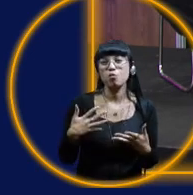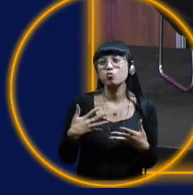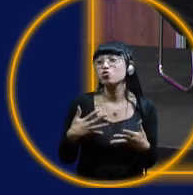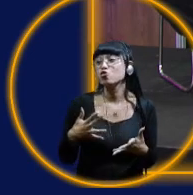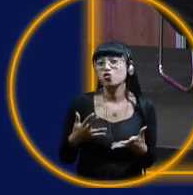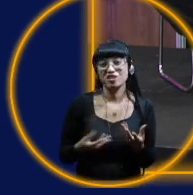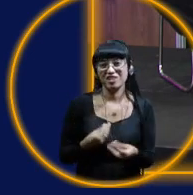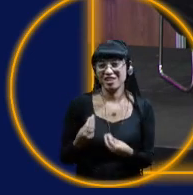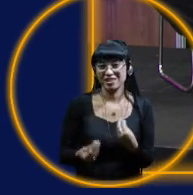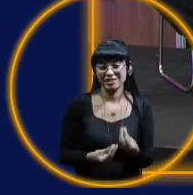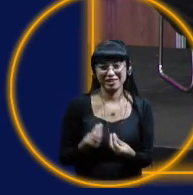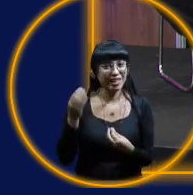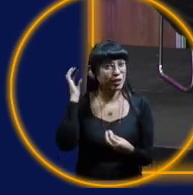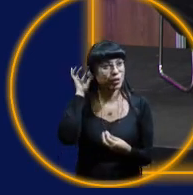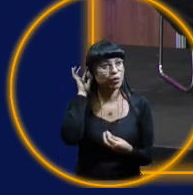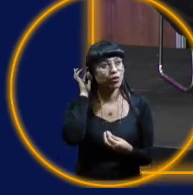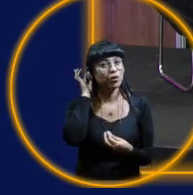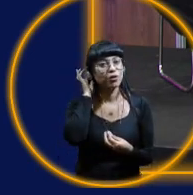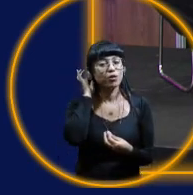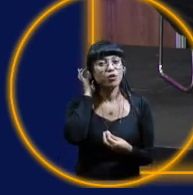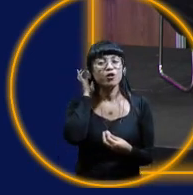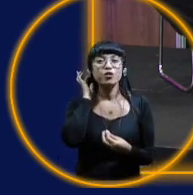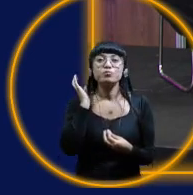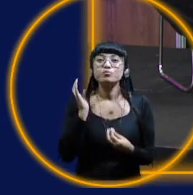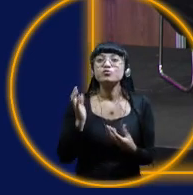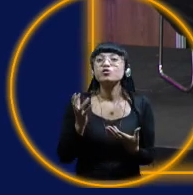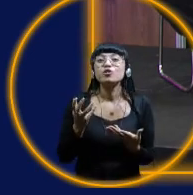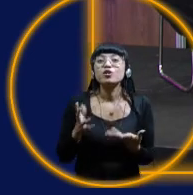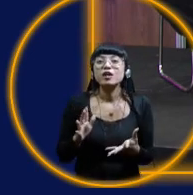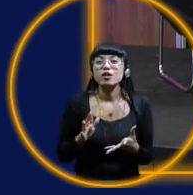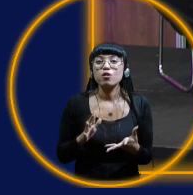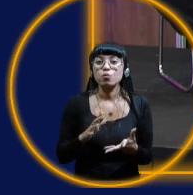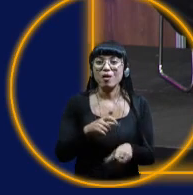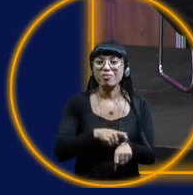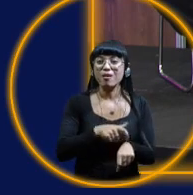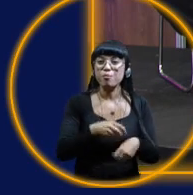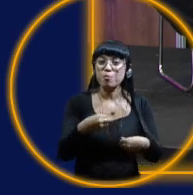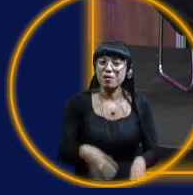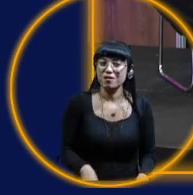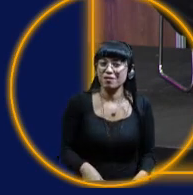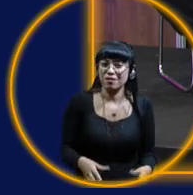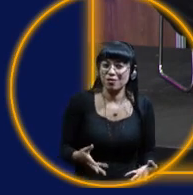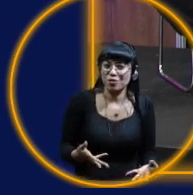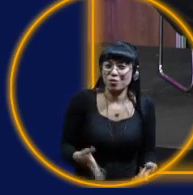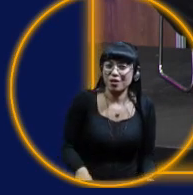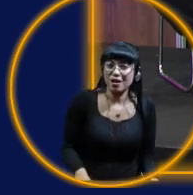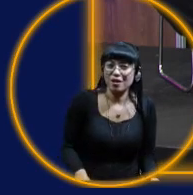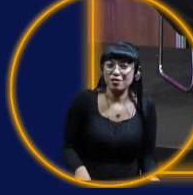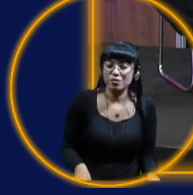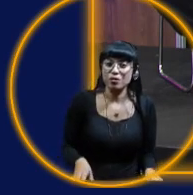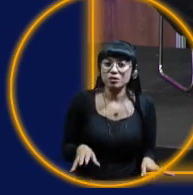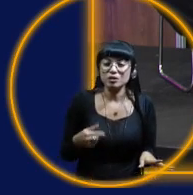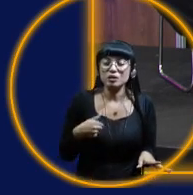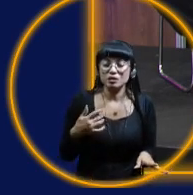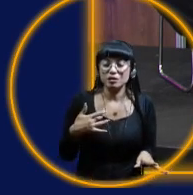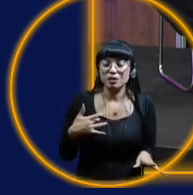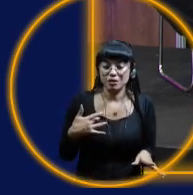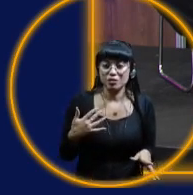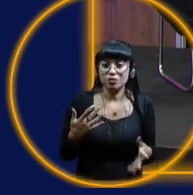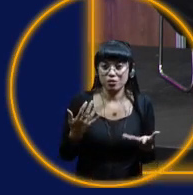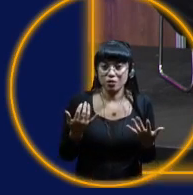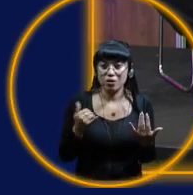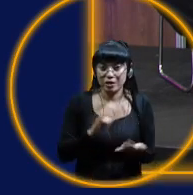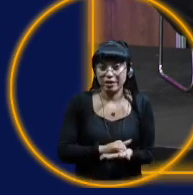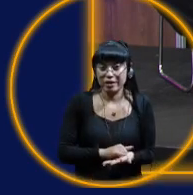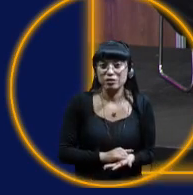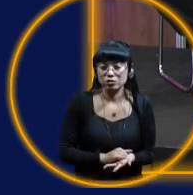like a big procrastinator, and I feel like that's just me. So how do you deal,